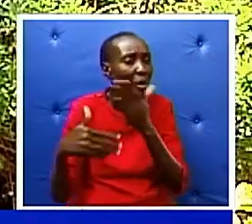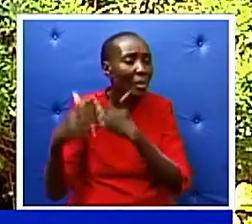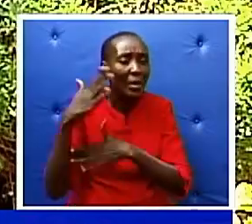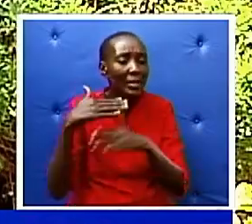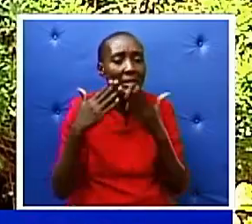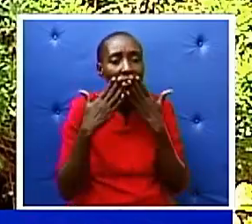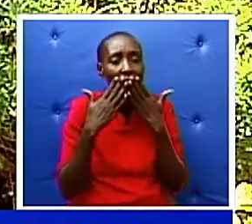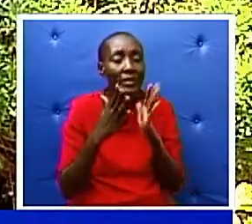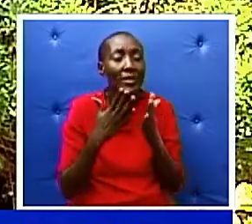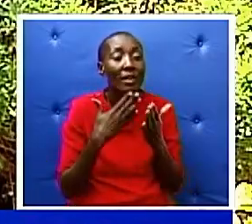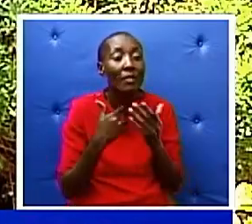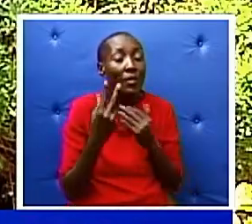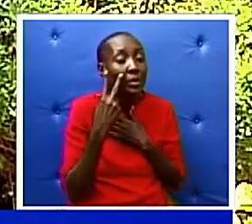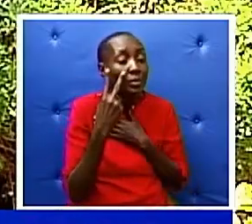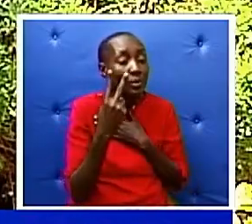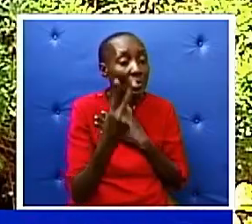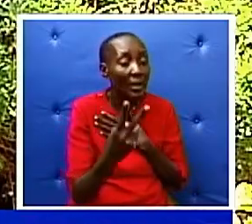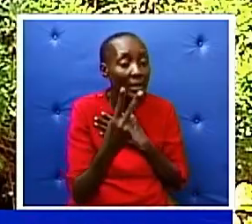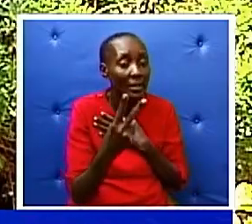a presidential